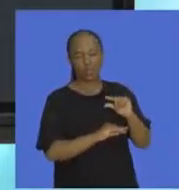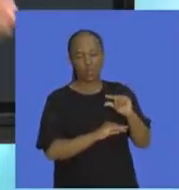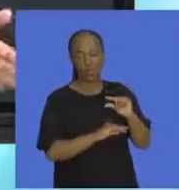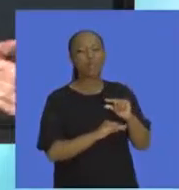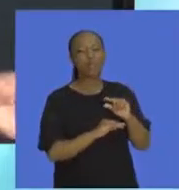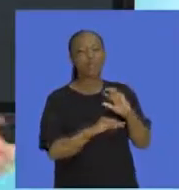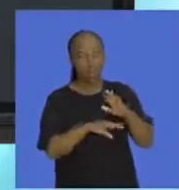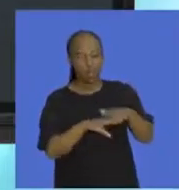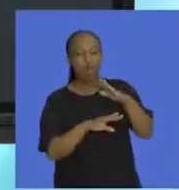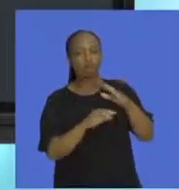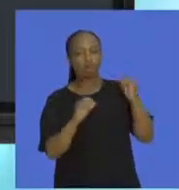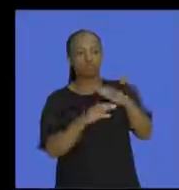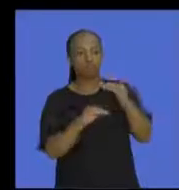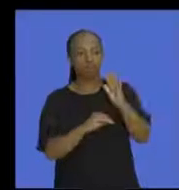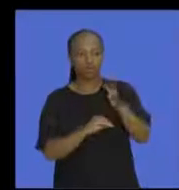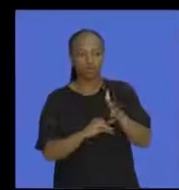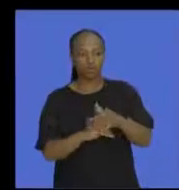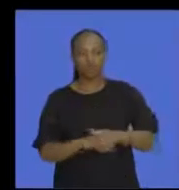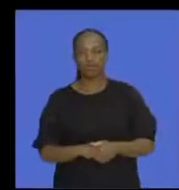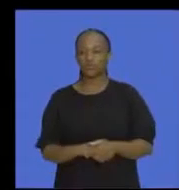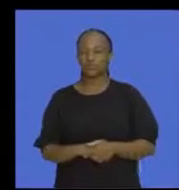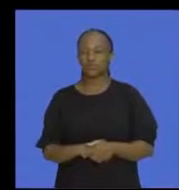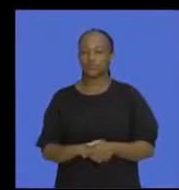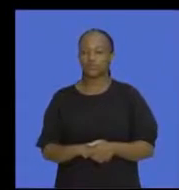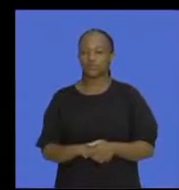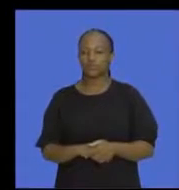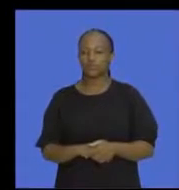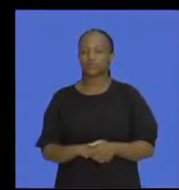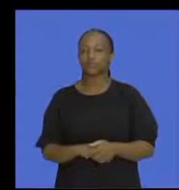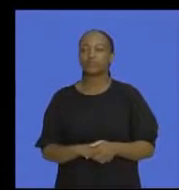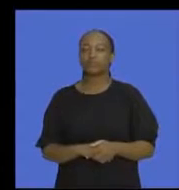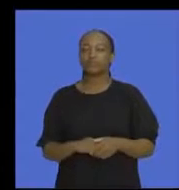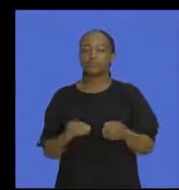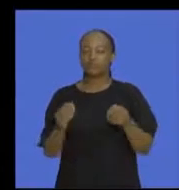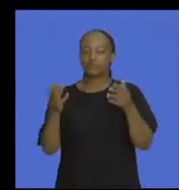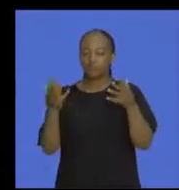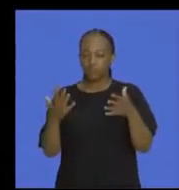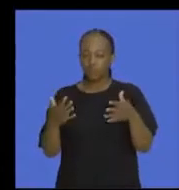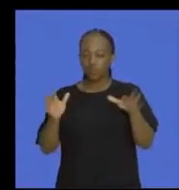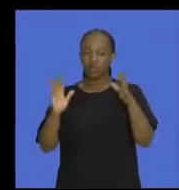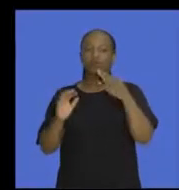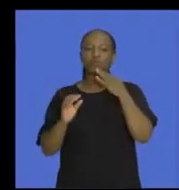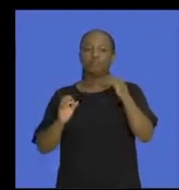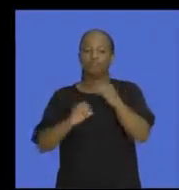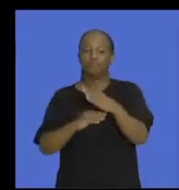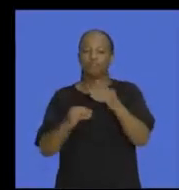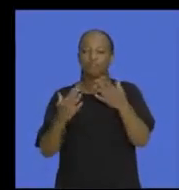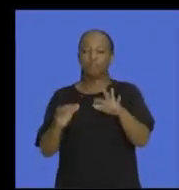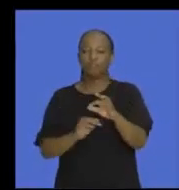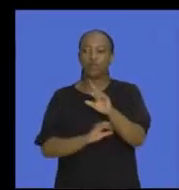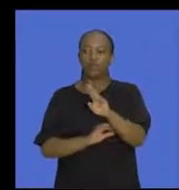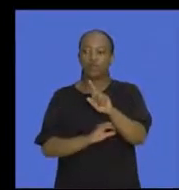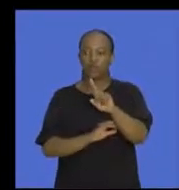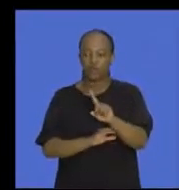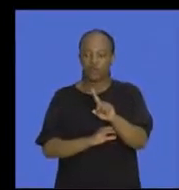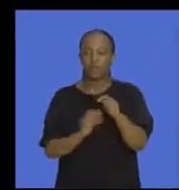lesser resistance. That's the main thing about the current. Okay, right. We've realized that the current